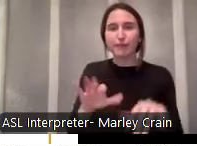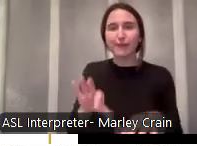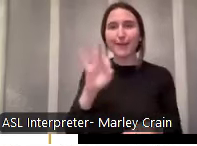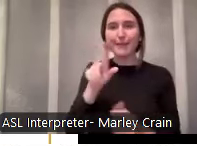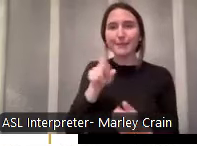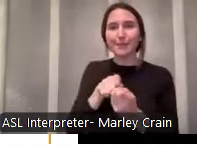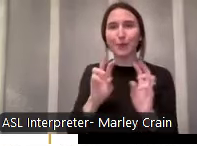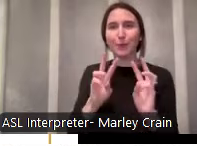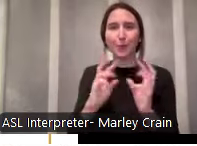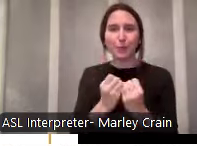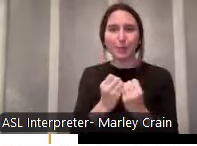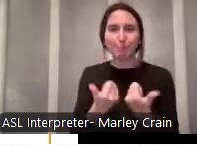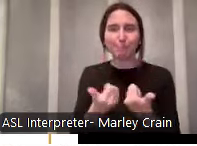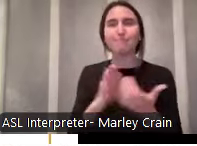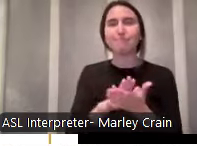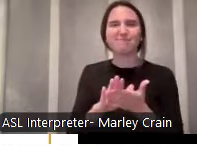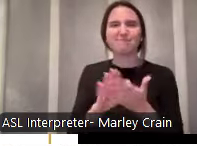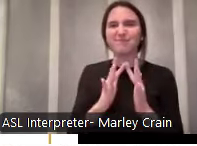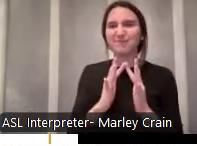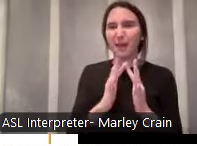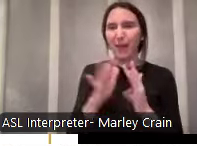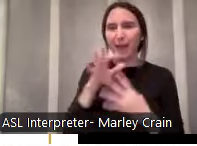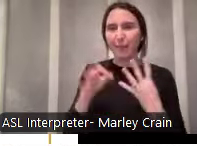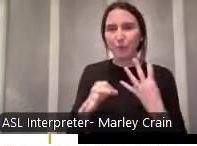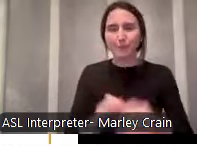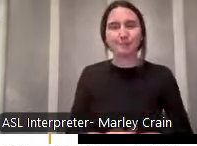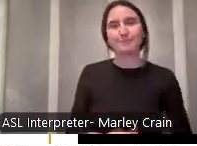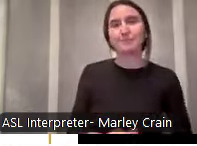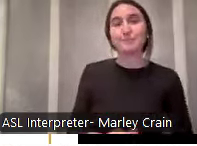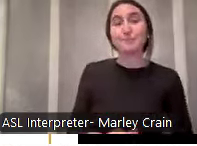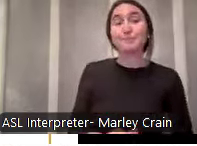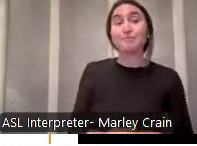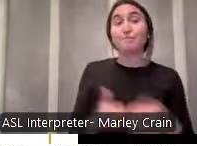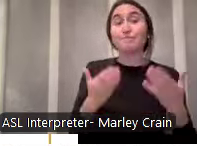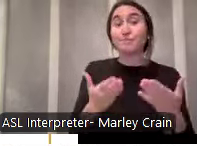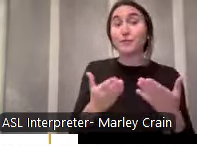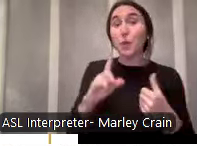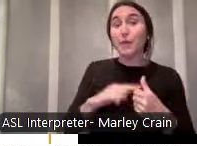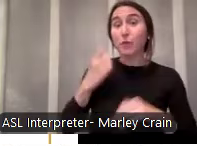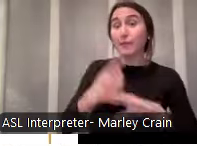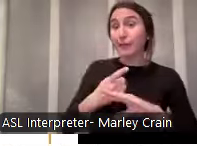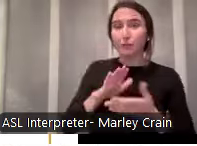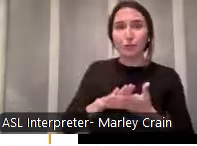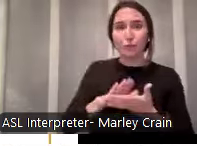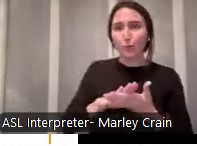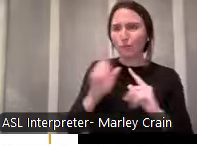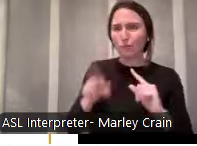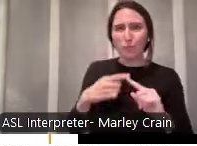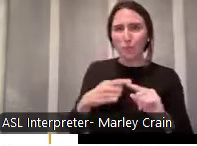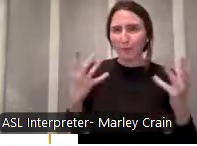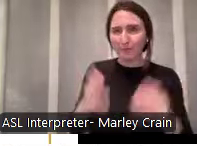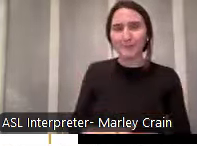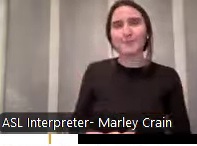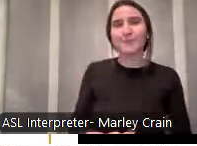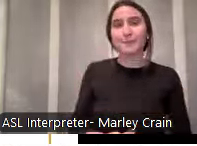So just to get into the first thing that's new every school year, of course, is when the first day of school is. The first day of school is a week